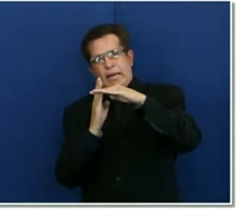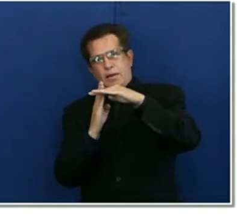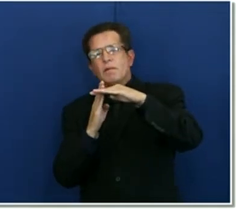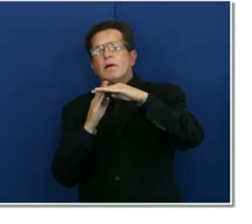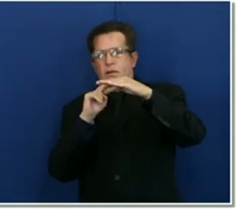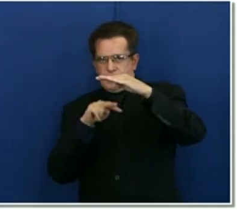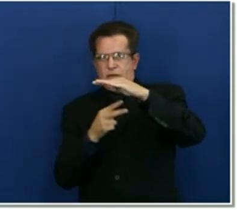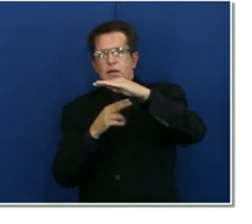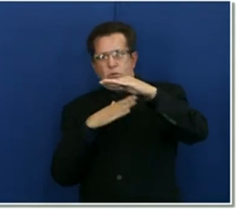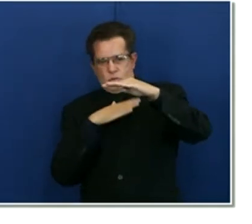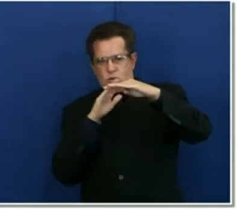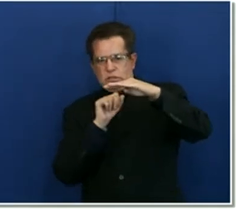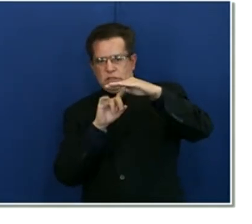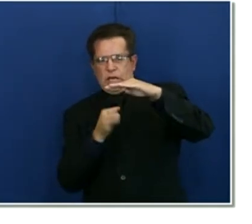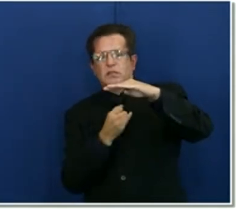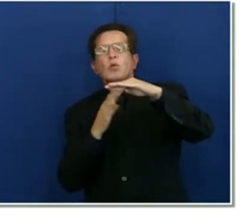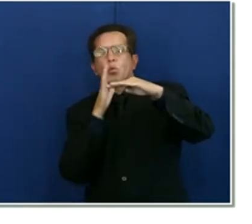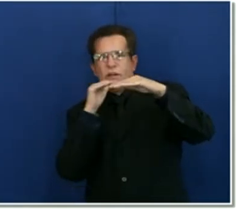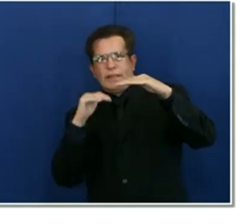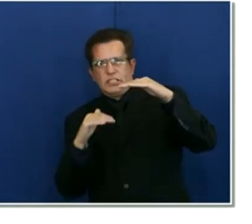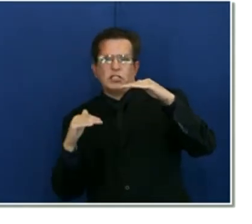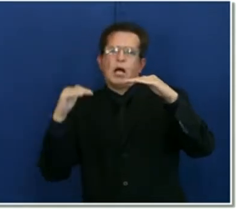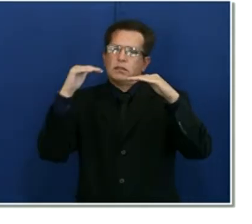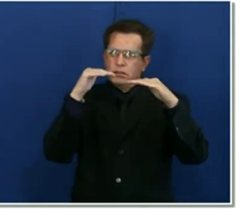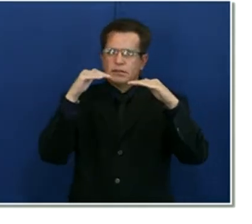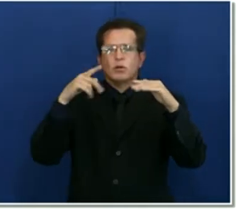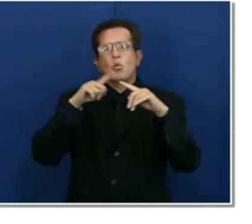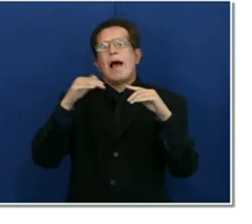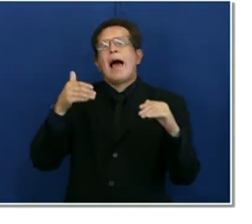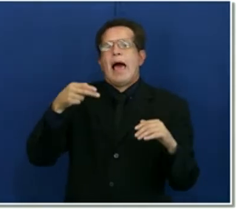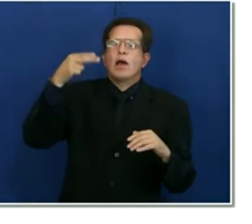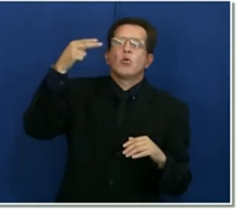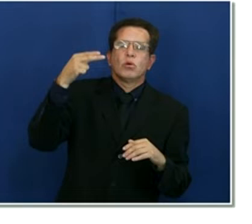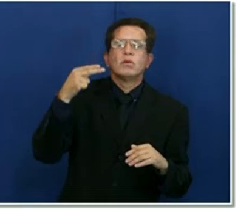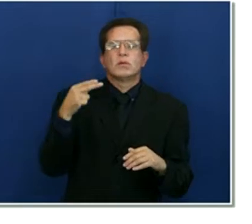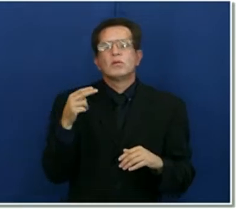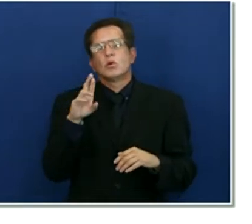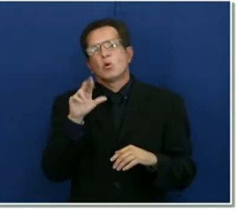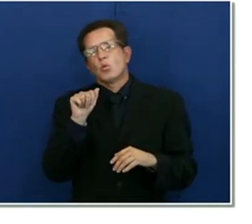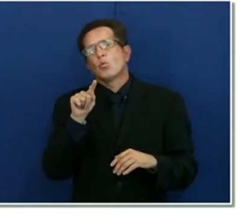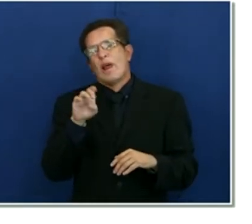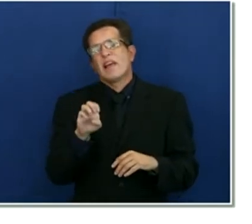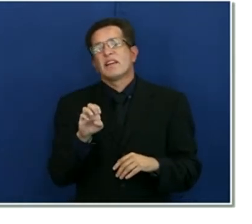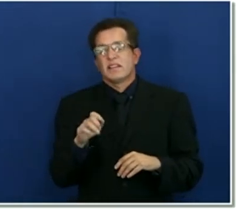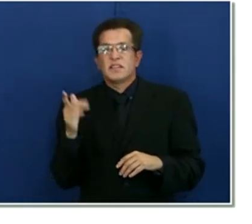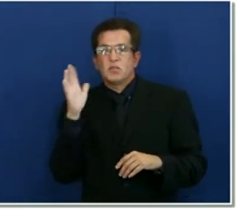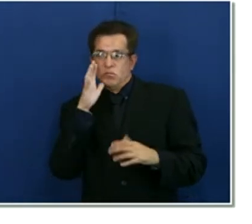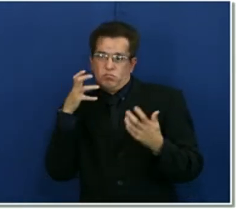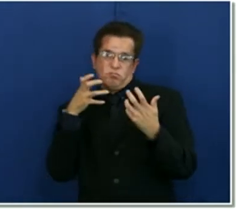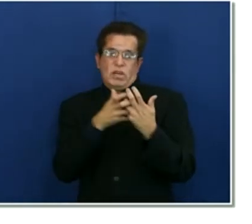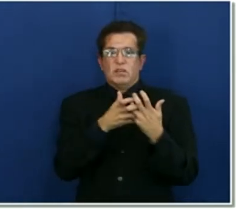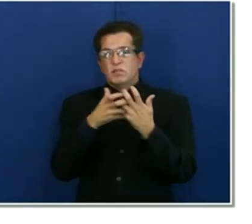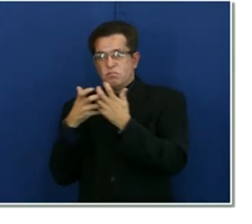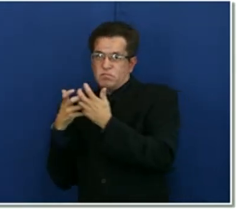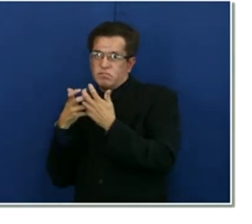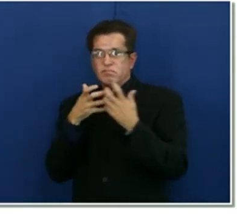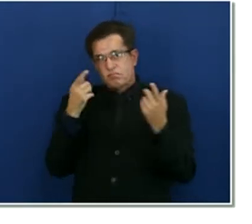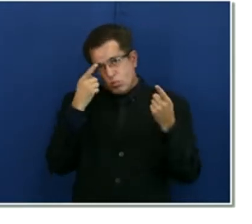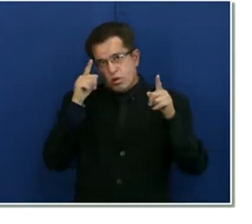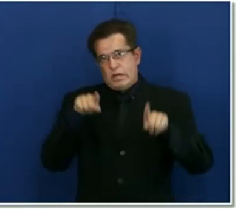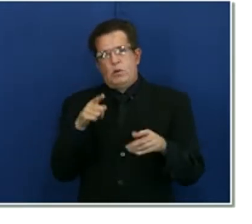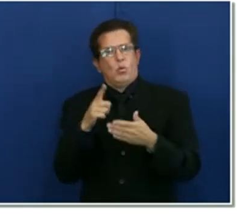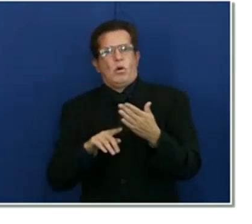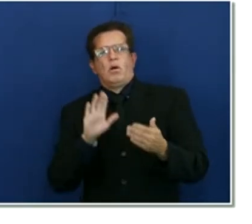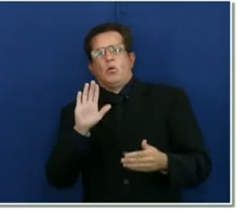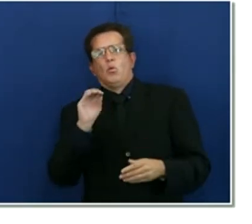unadjusted case rate is adjusted to a higher case rate. Yesterday, the adjusted case rate for the